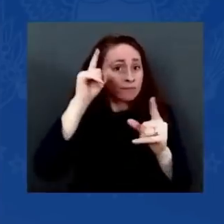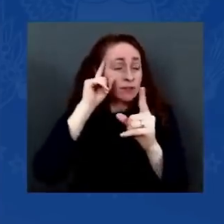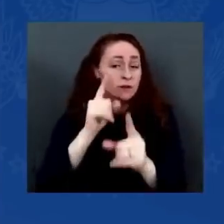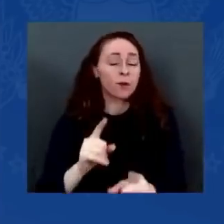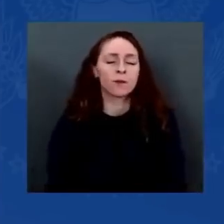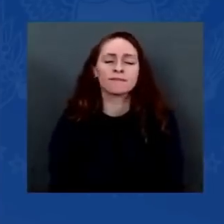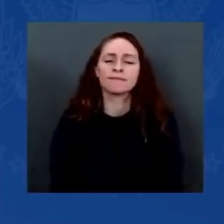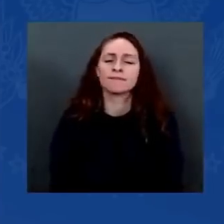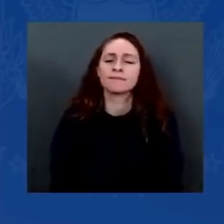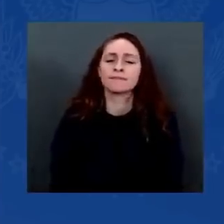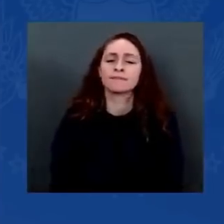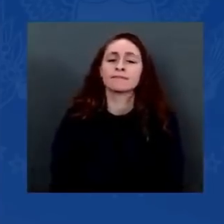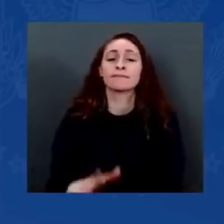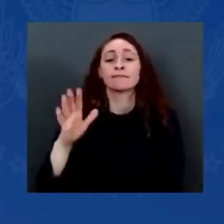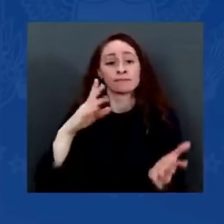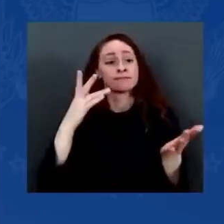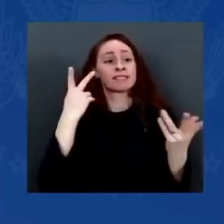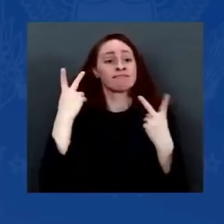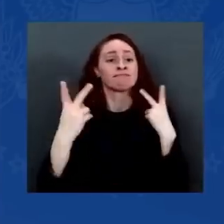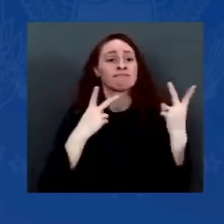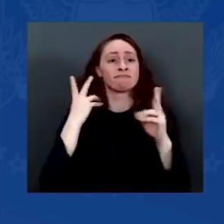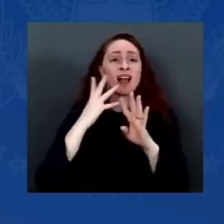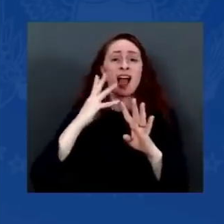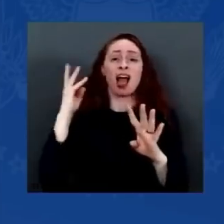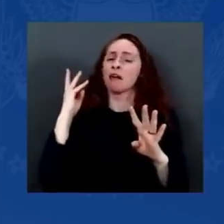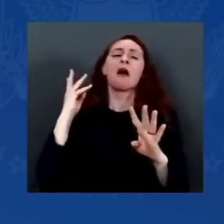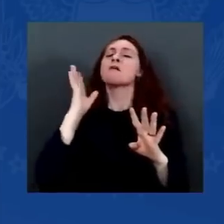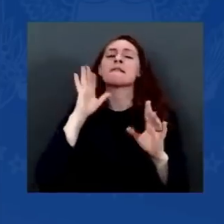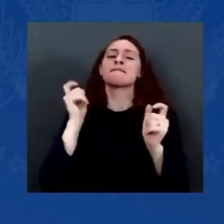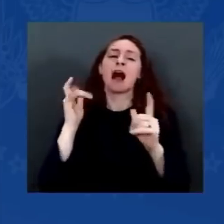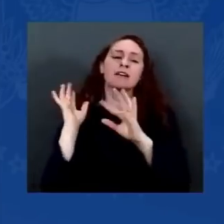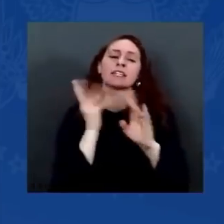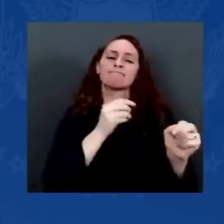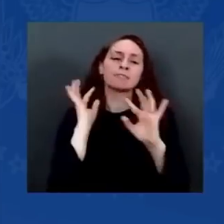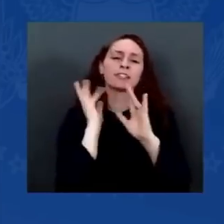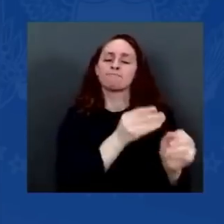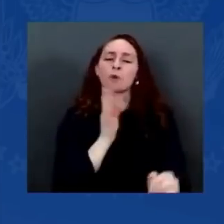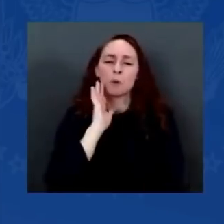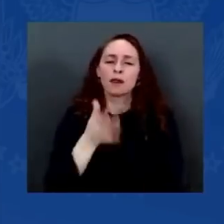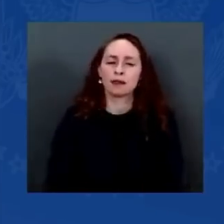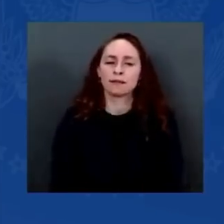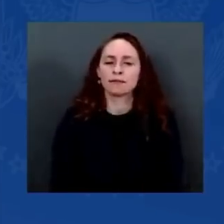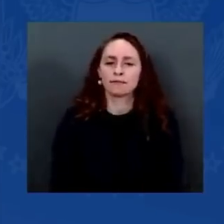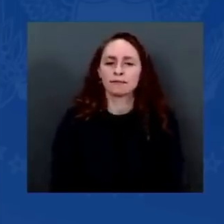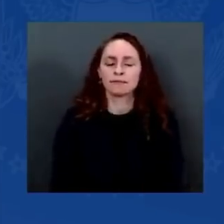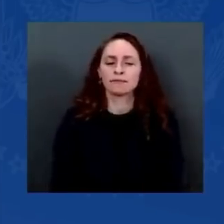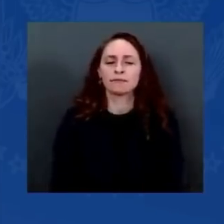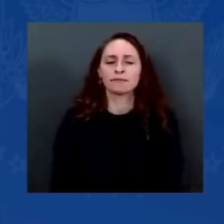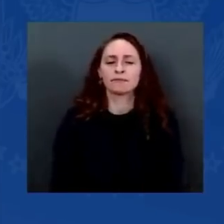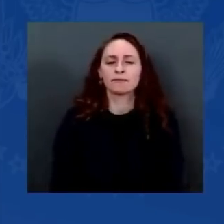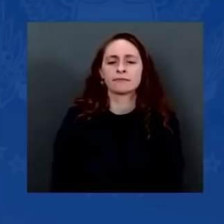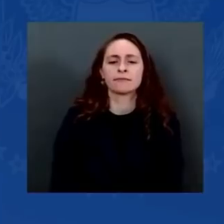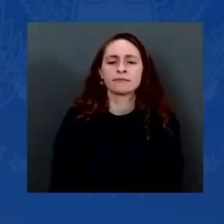to stand there, and sometimes it's an hour or more. We're going to continue to add federal testing sites where needed, so